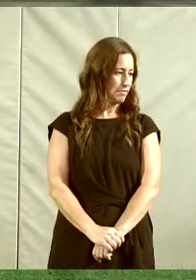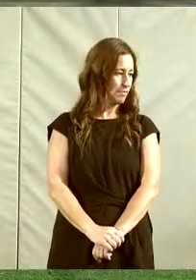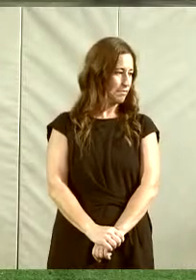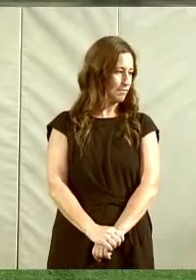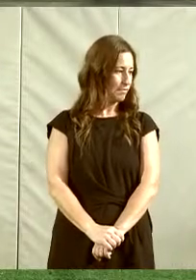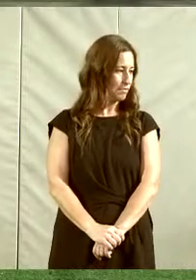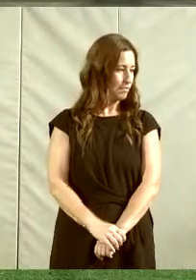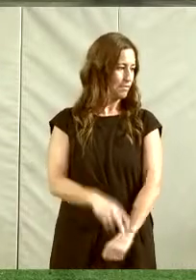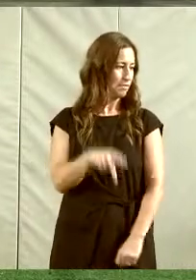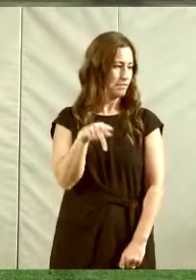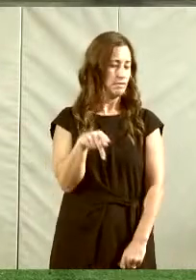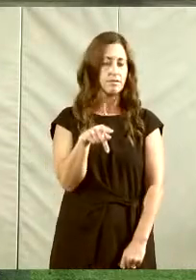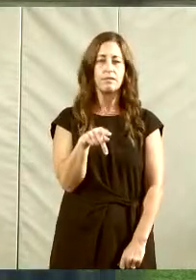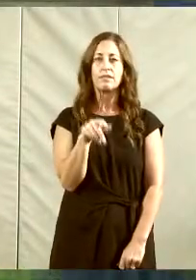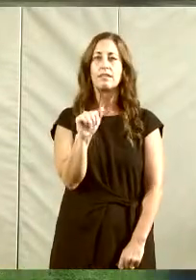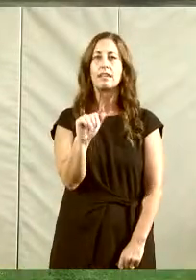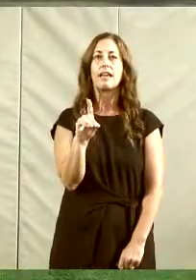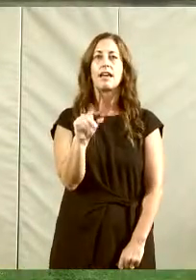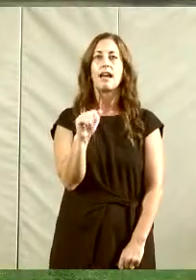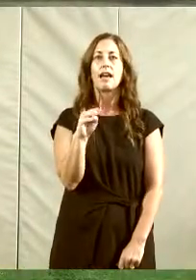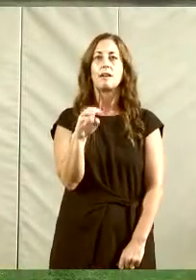Peyton Ronald Adams.